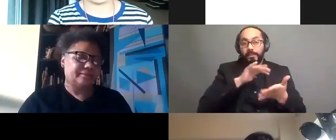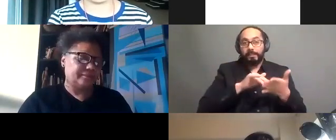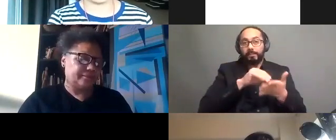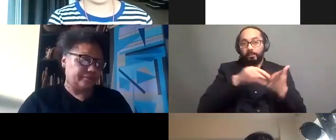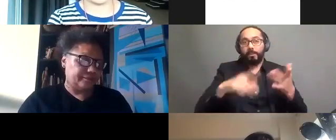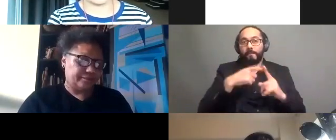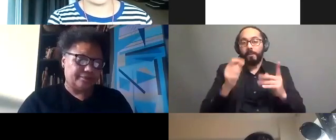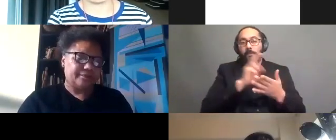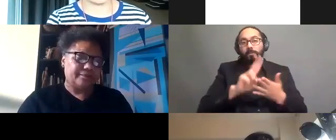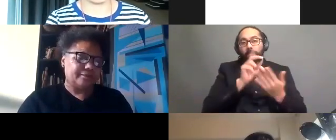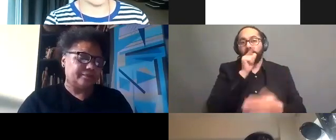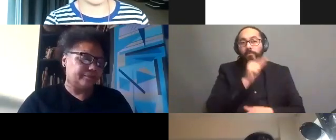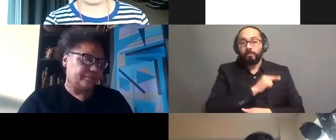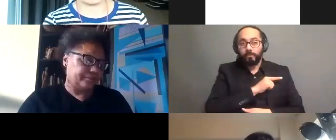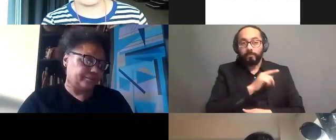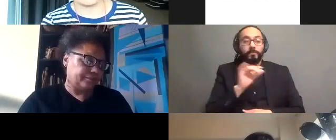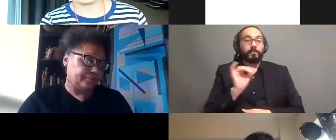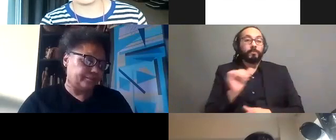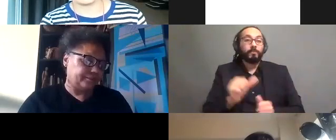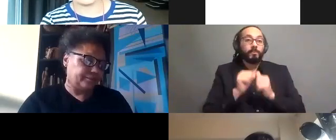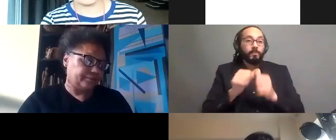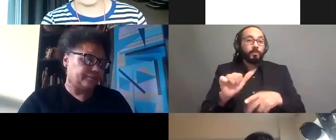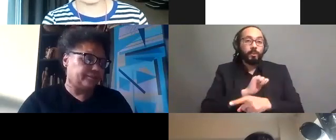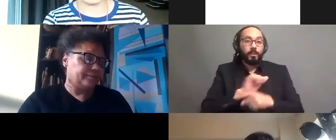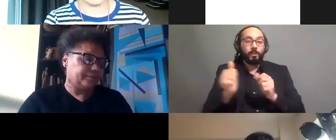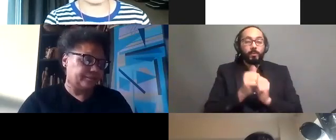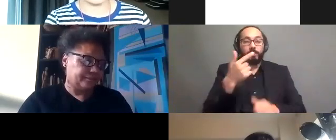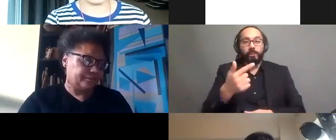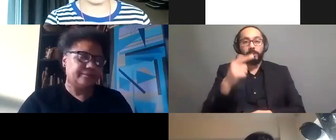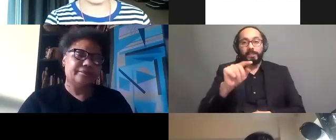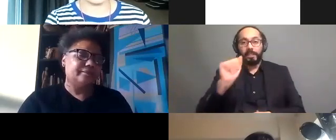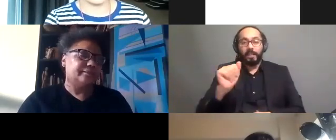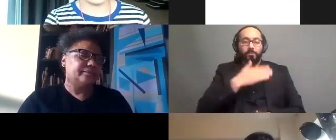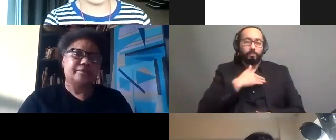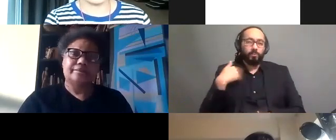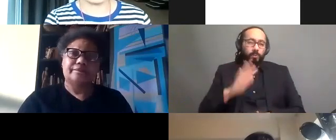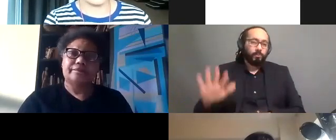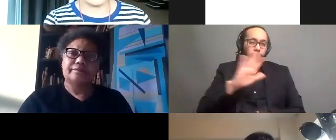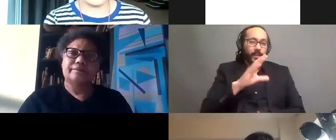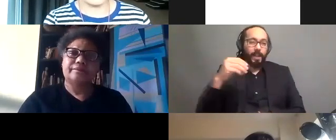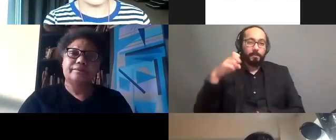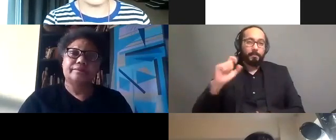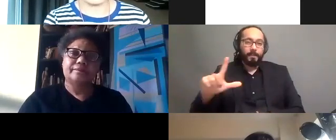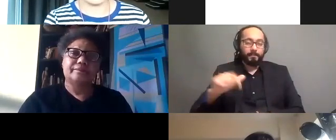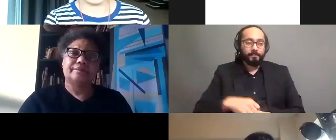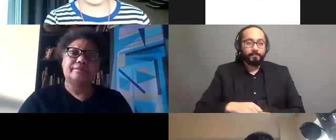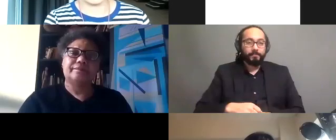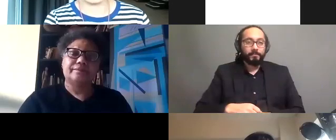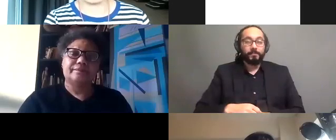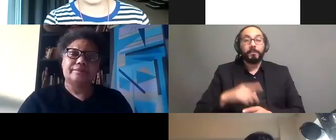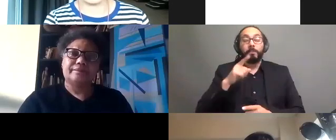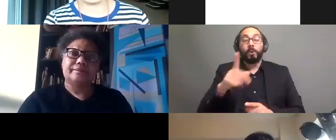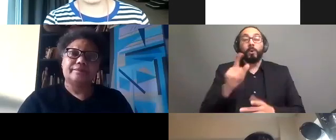training with the GTA and Peel regions. Select companies and programs include Be Current for playwriting,